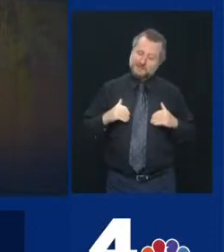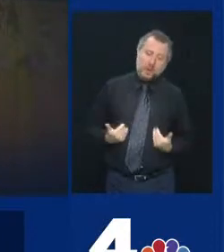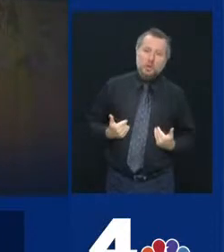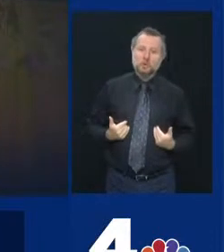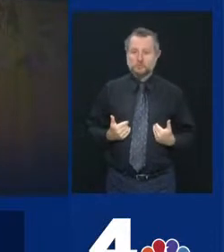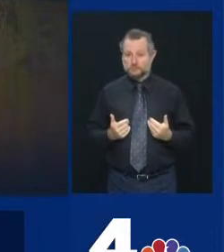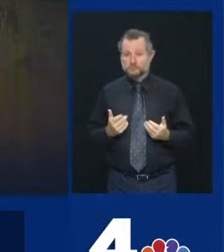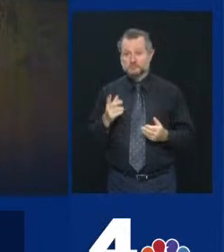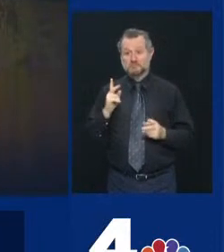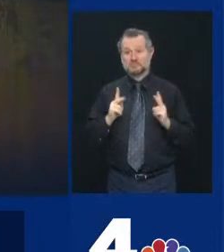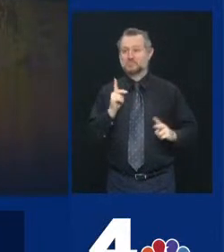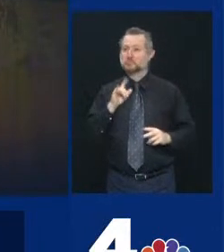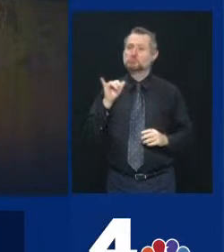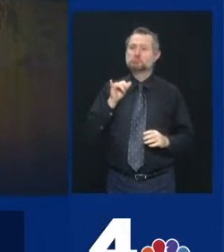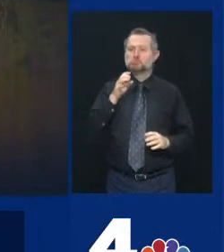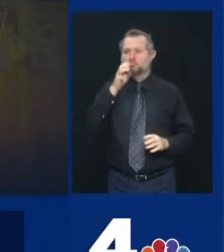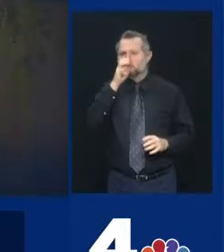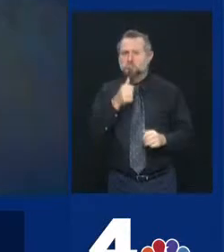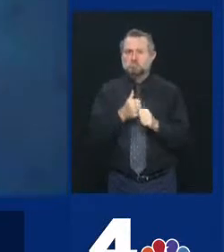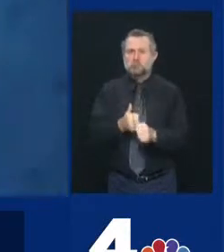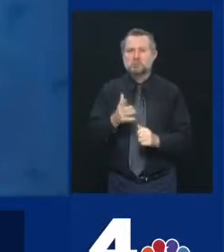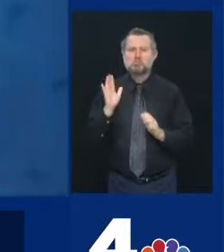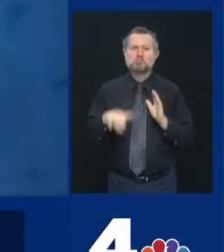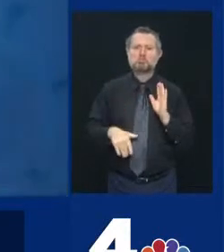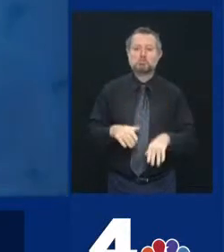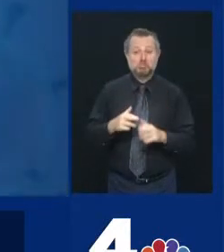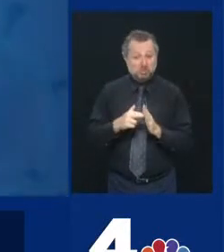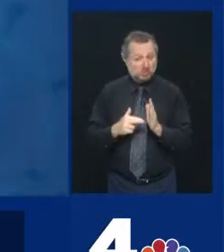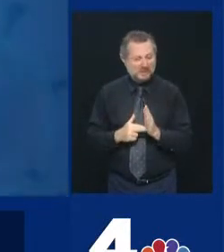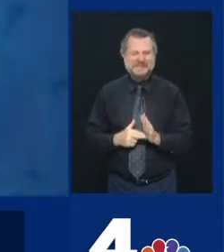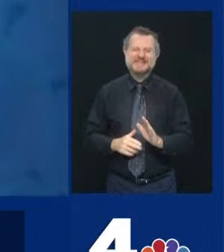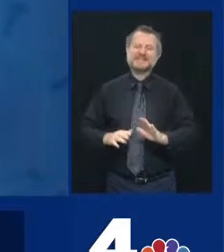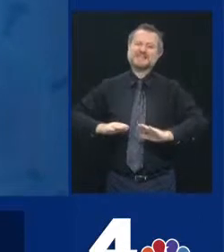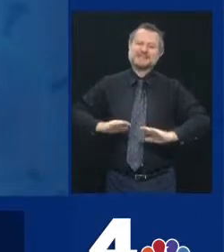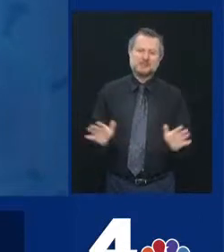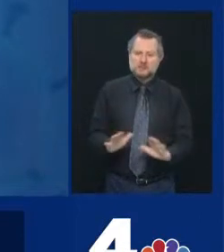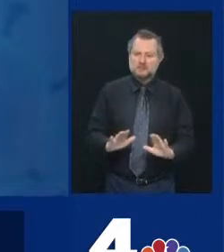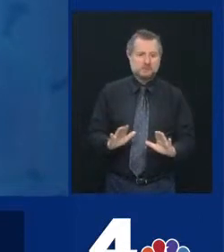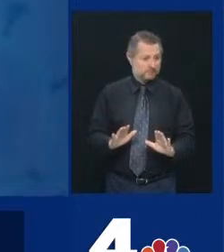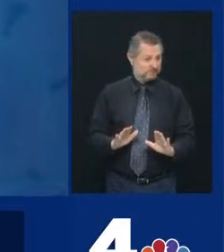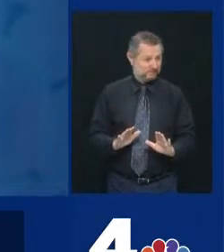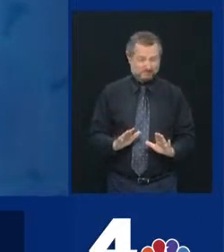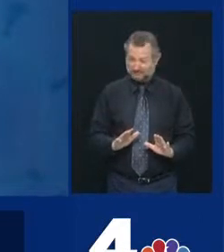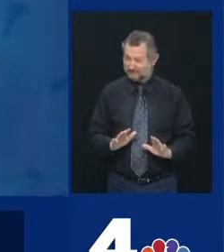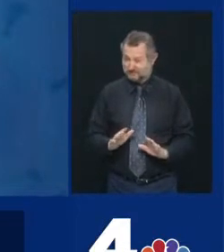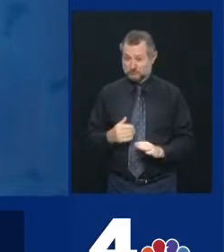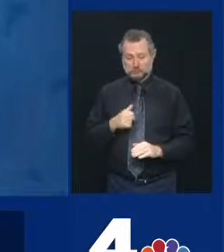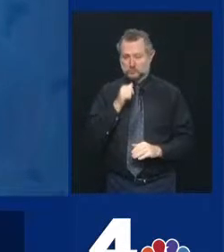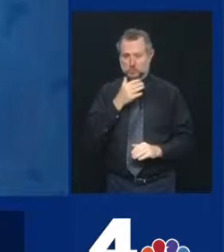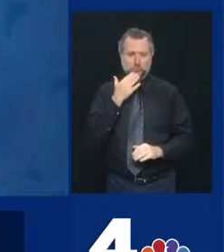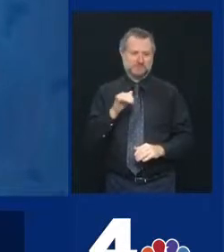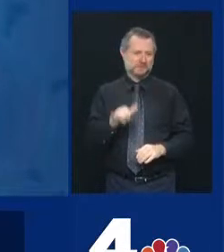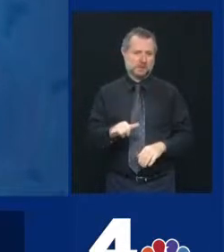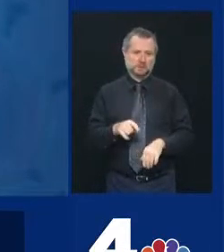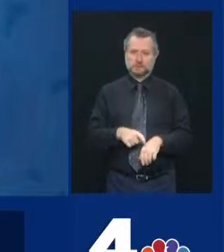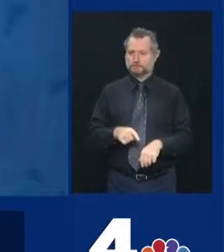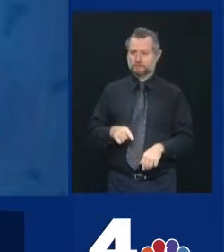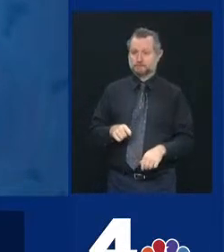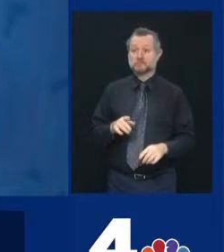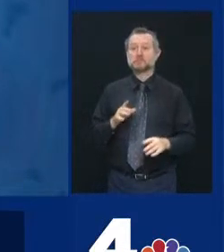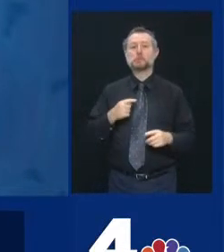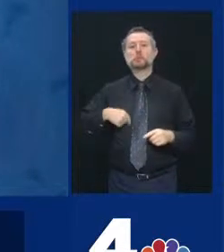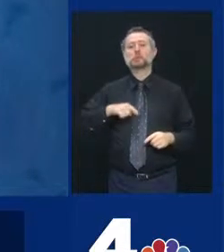compliance. Bad time for that to happen when the virus is increasing. But we are ready for the